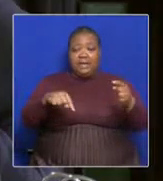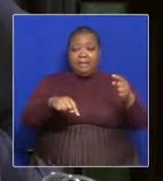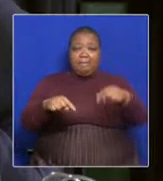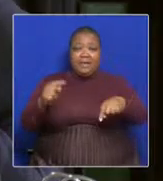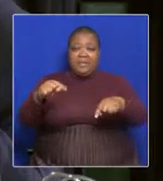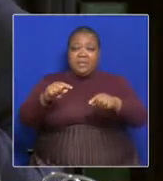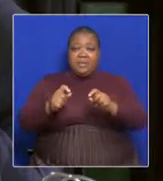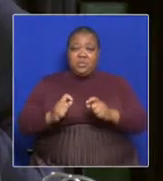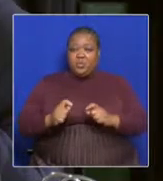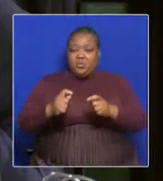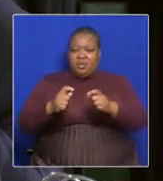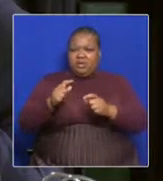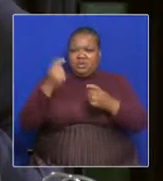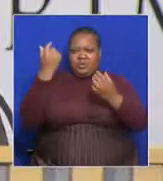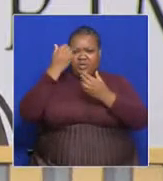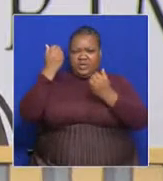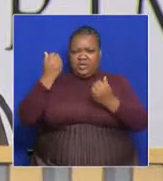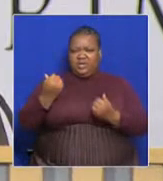couldn't.